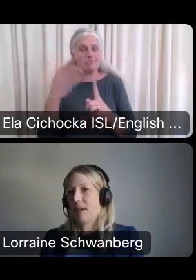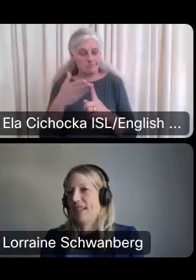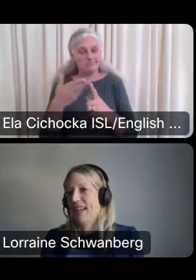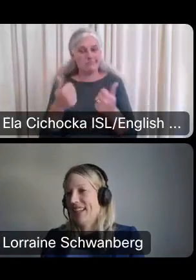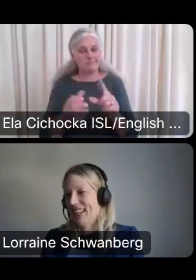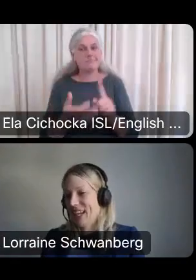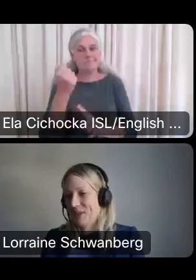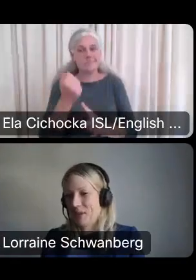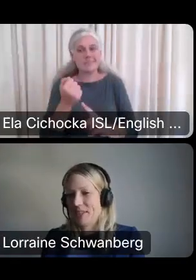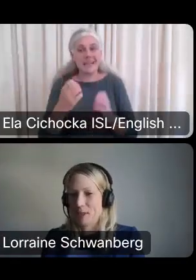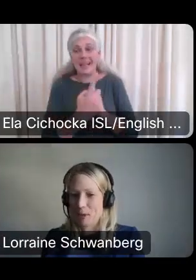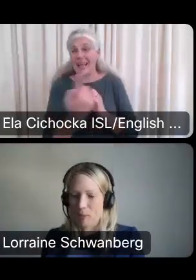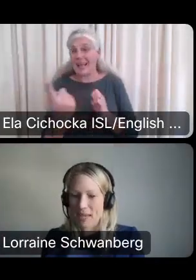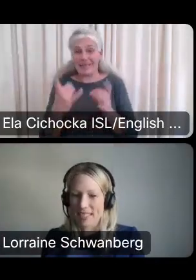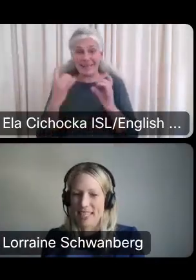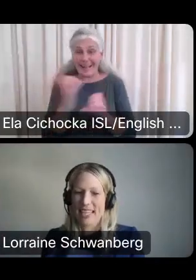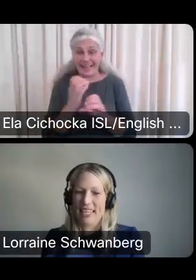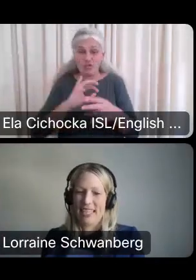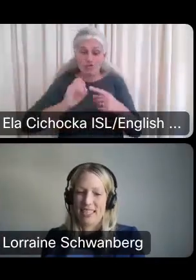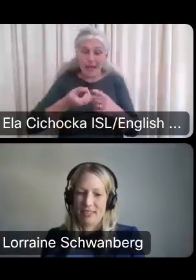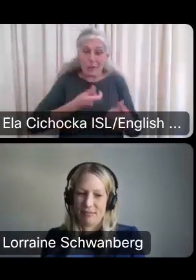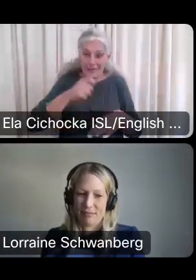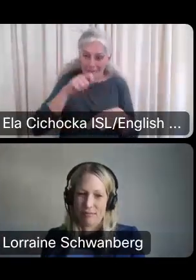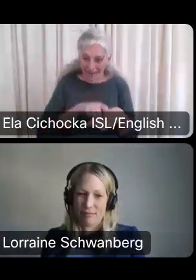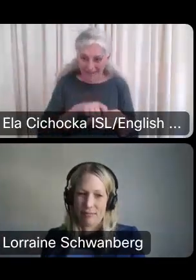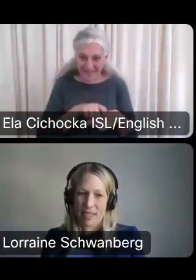in healthcare tries to do their best,